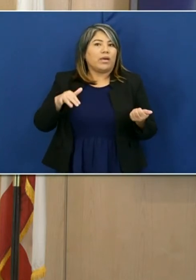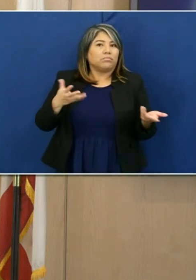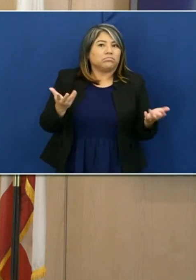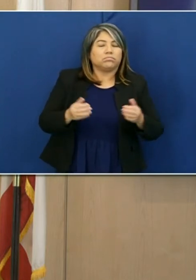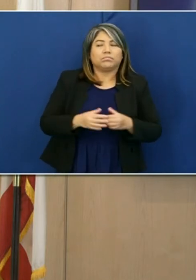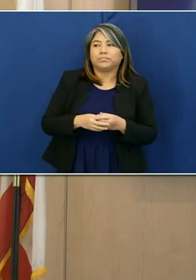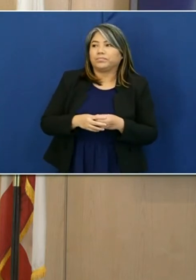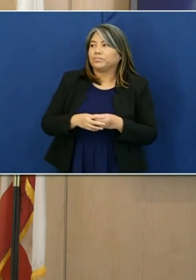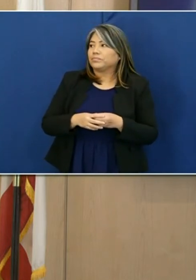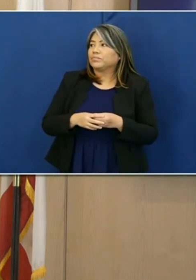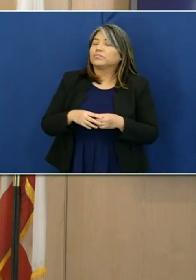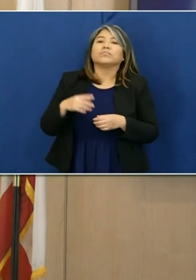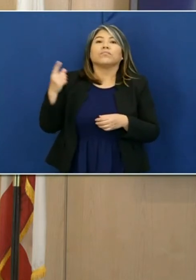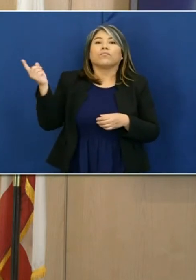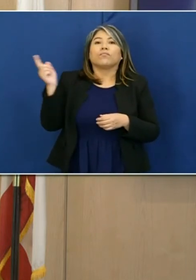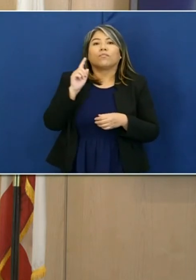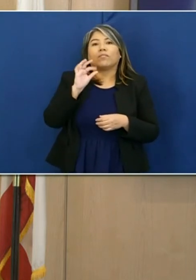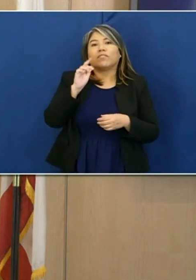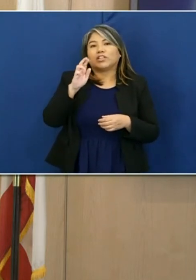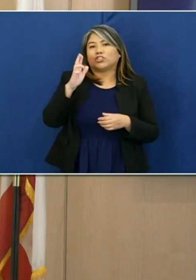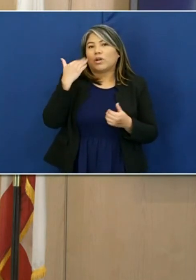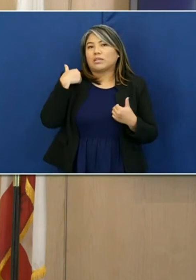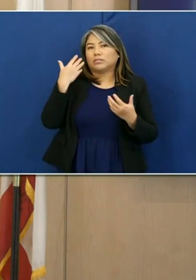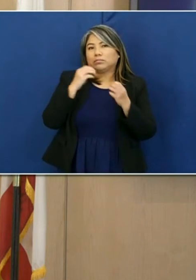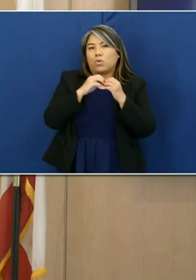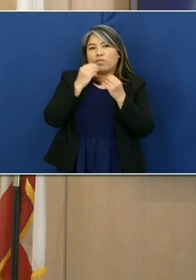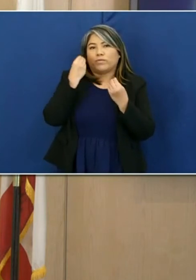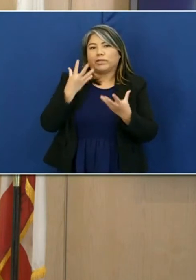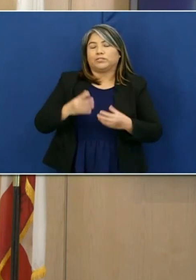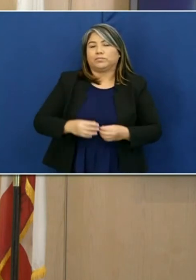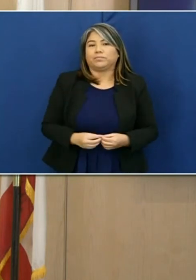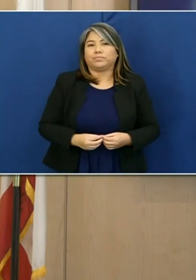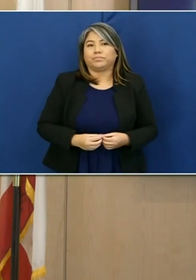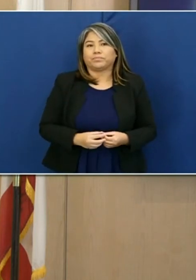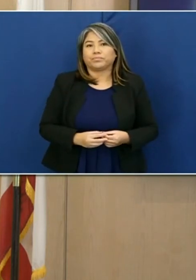Okay, Supervisor Fletcher has that information.